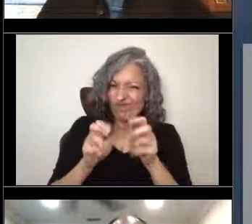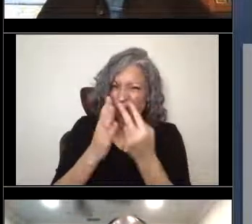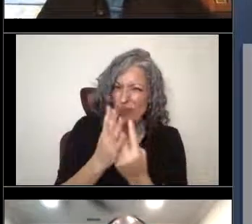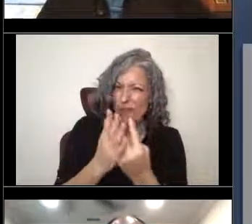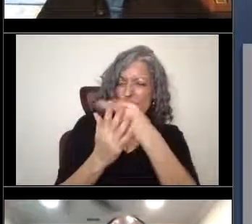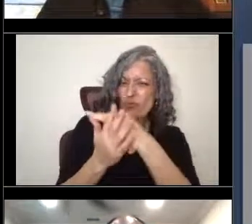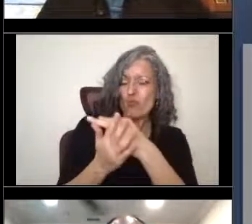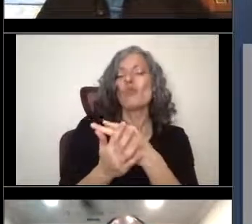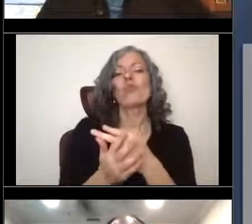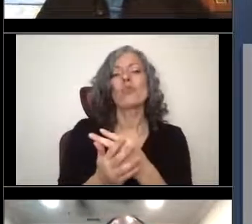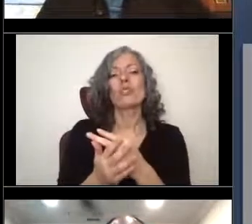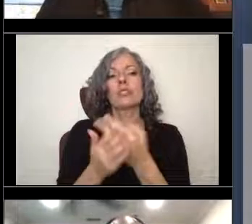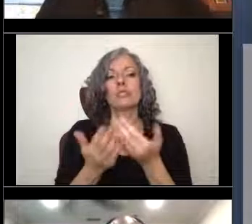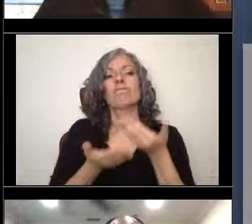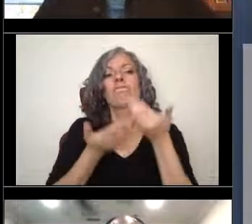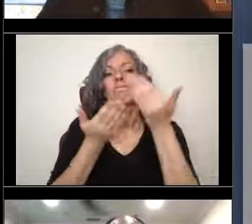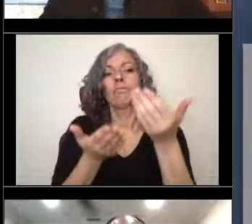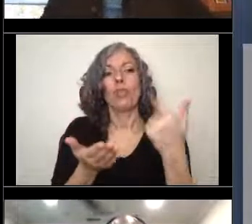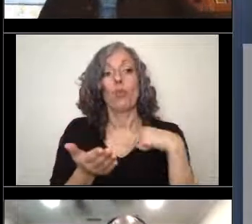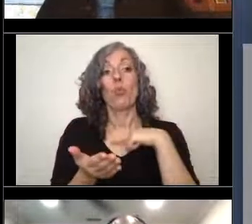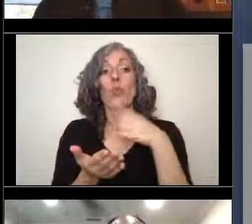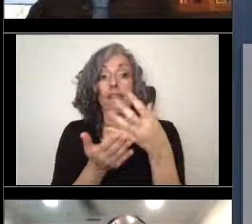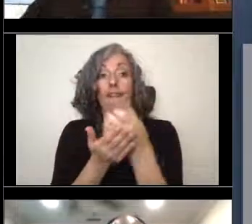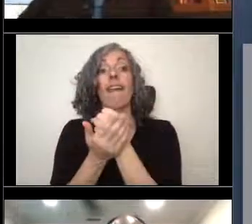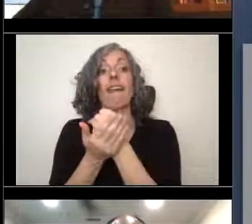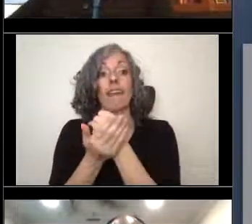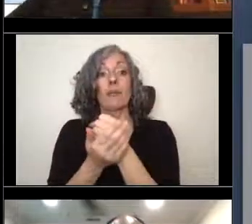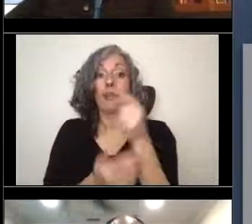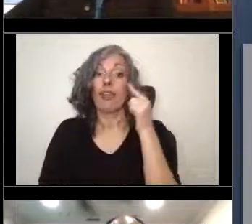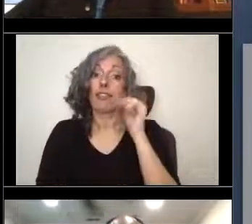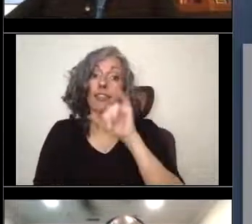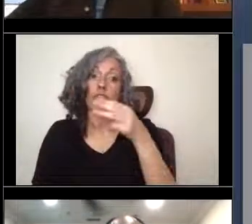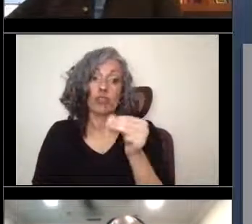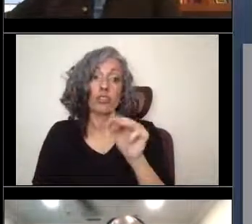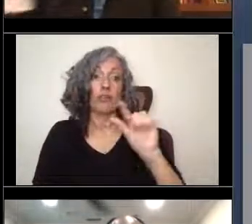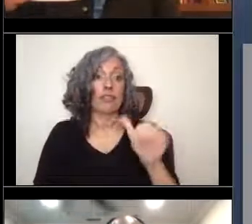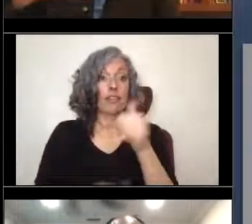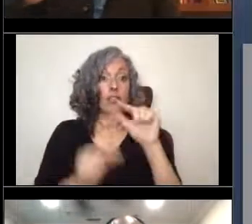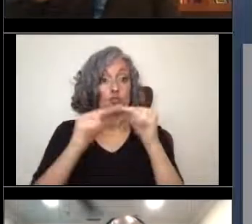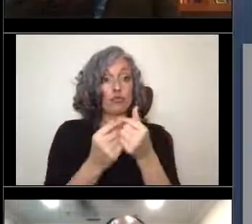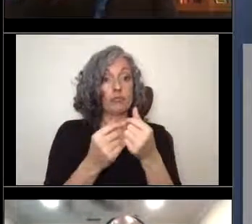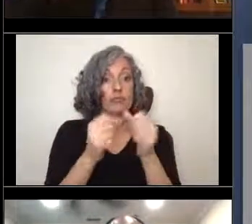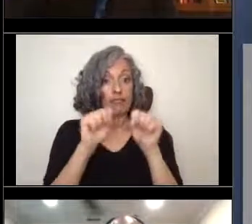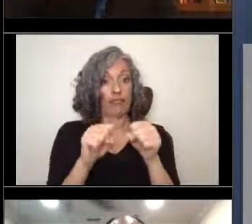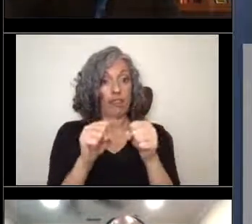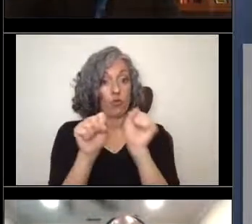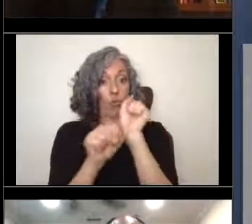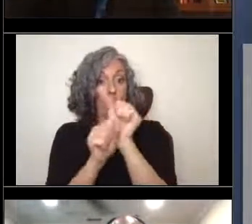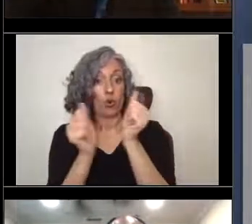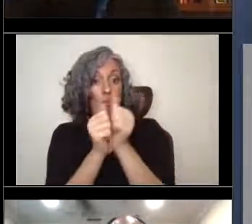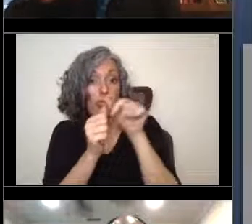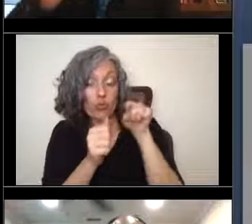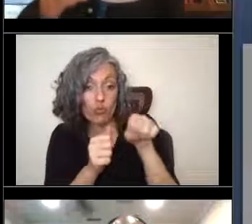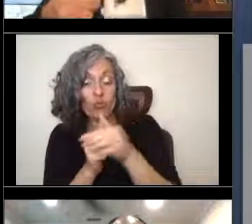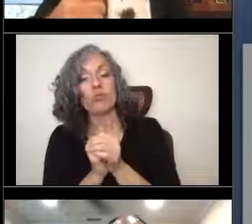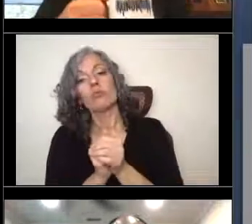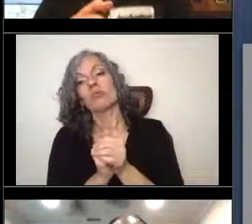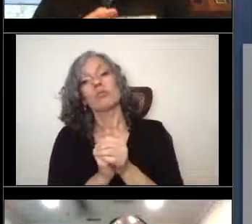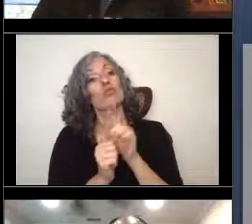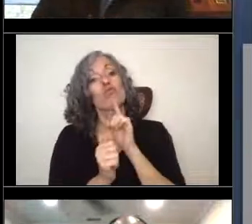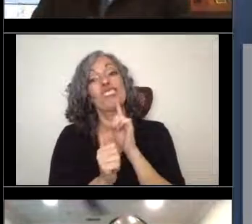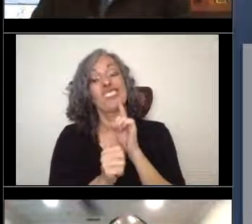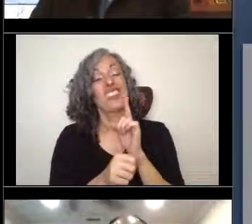we get. But this is where I believe Jim and the groups can work with you, because they do make pitches all the time for us to do things